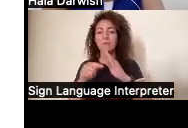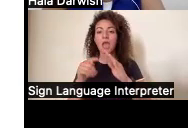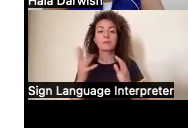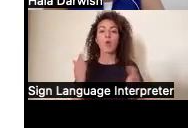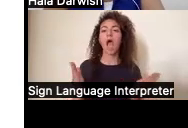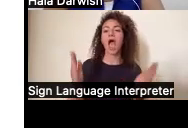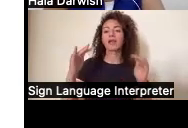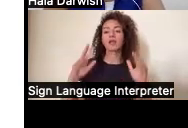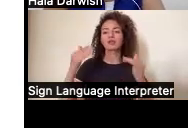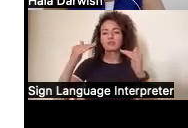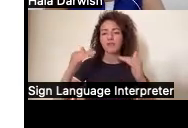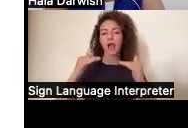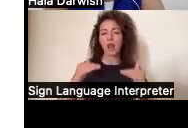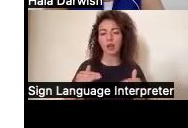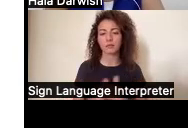intellectual disabilities.